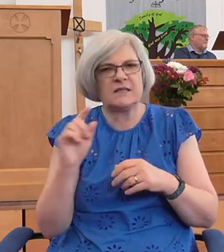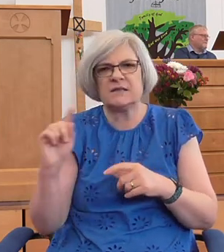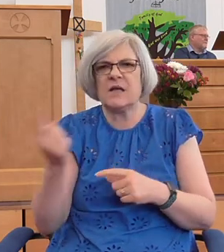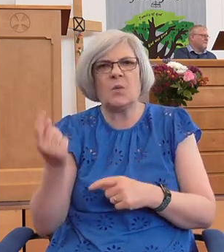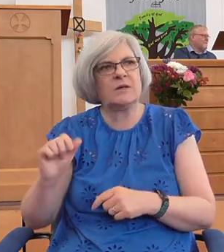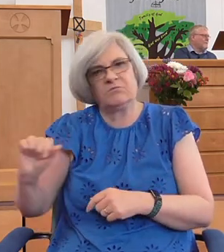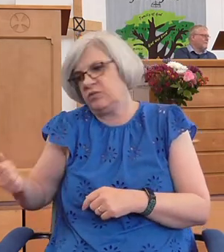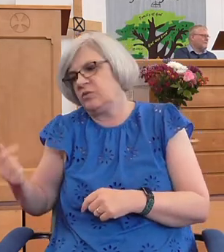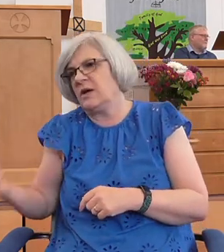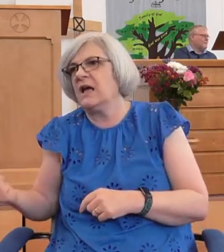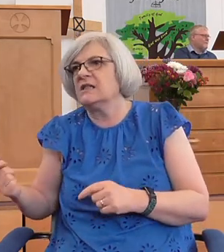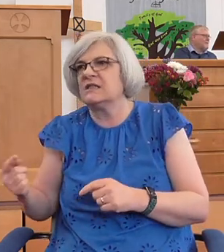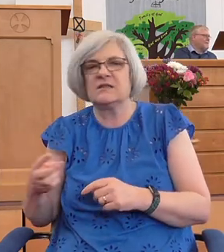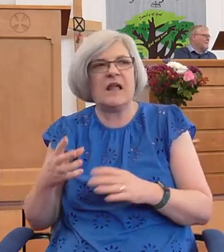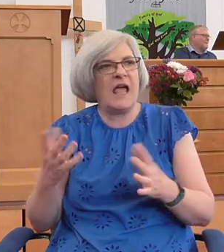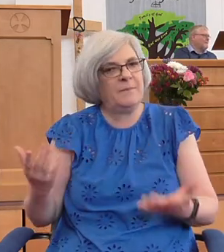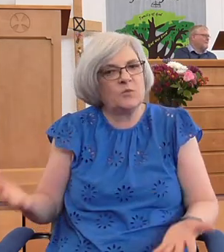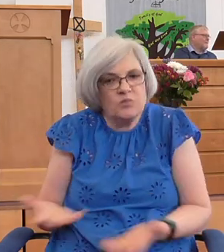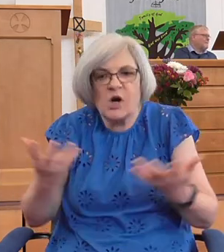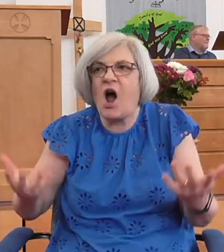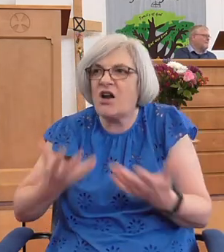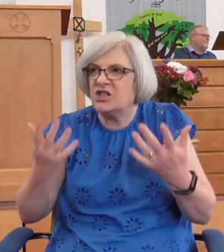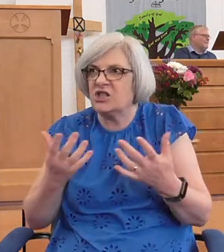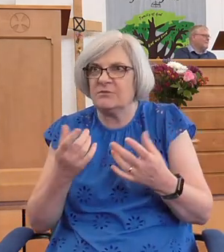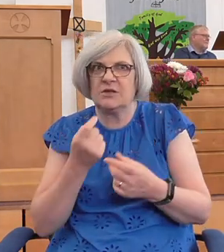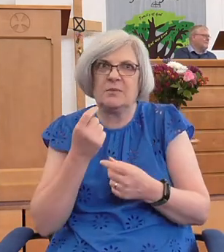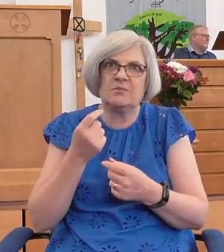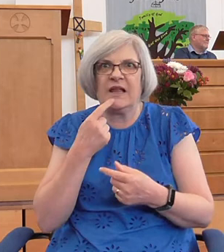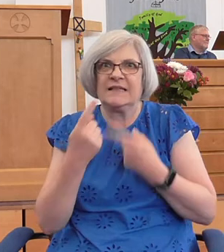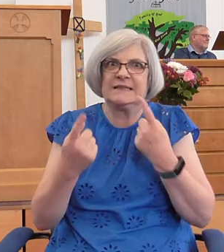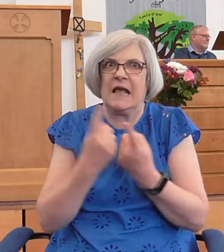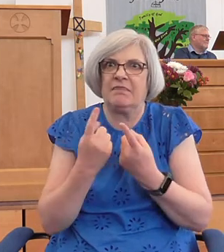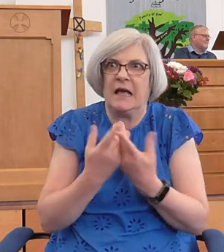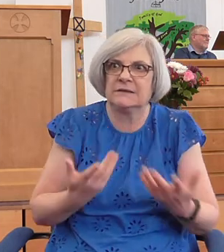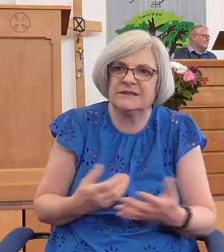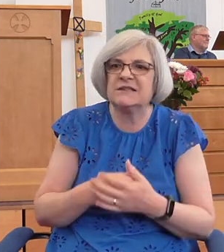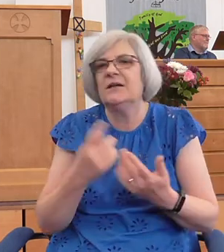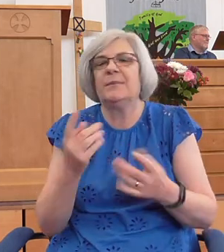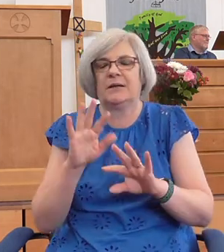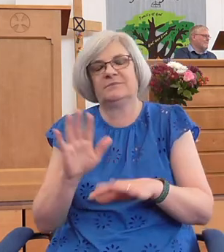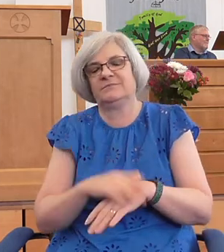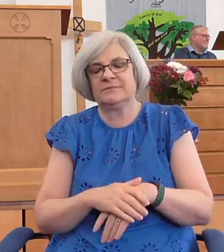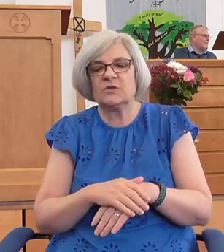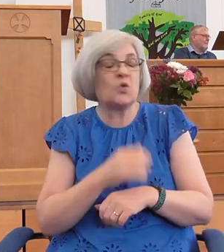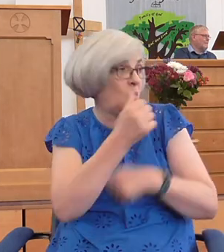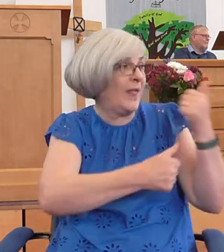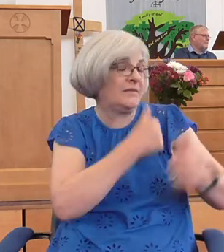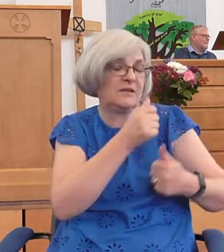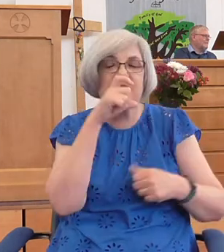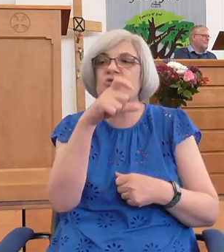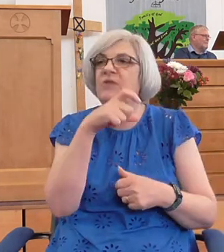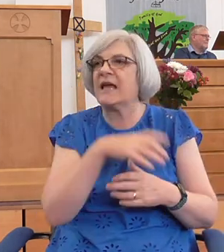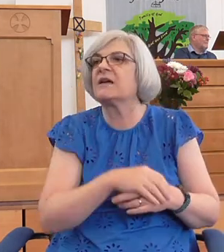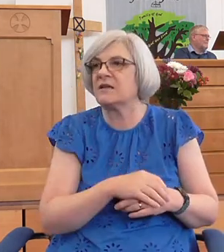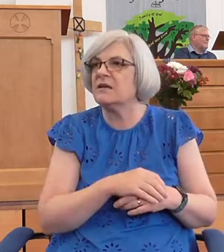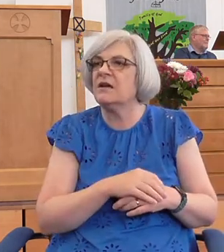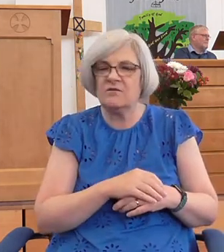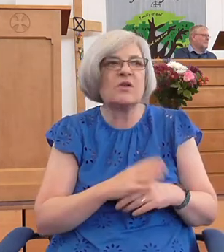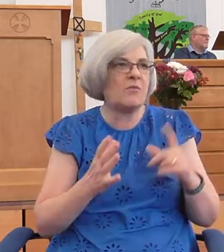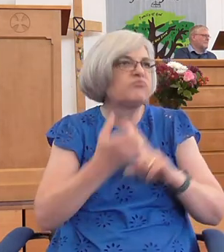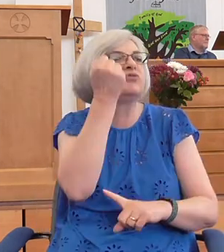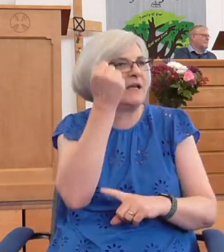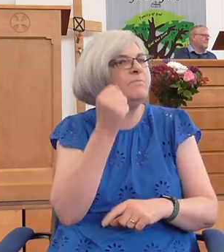Heather's no wild at all. So I think she's left the building at the moment. But well done, Craig. What a